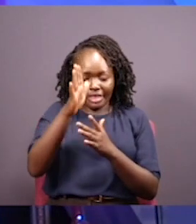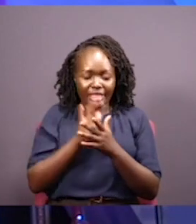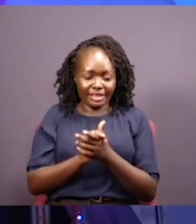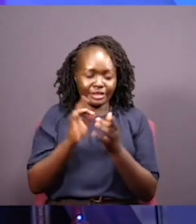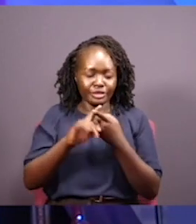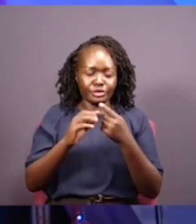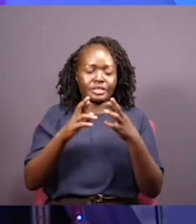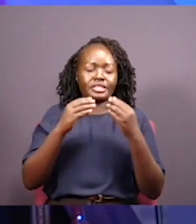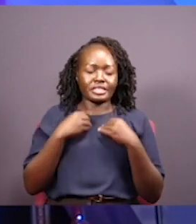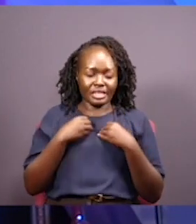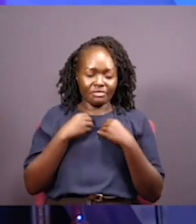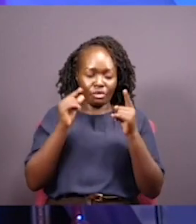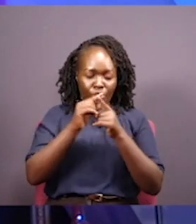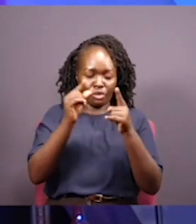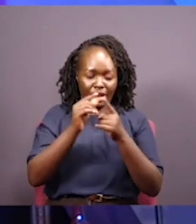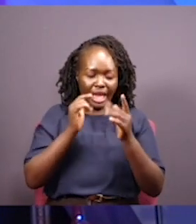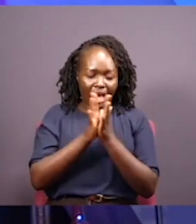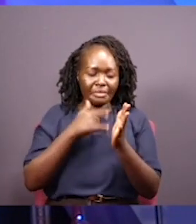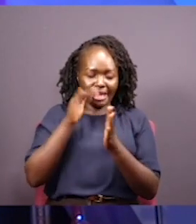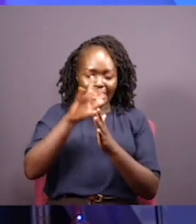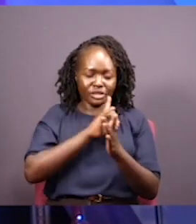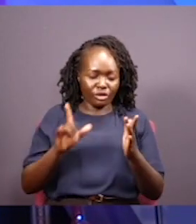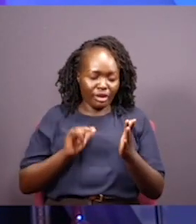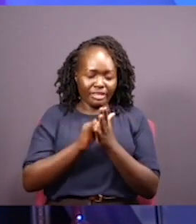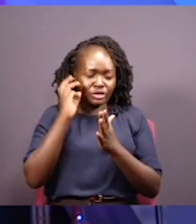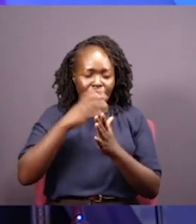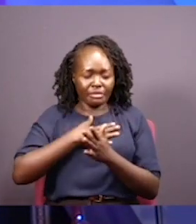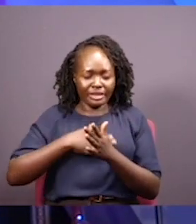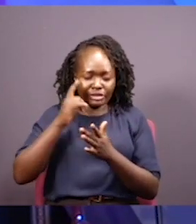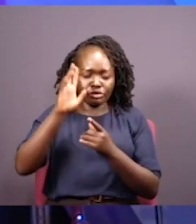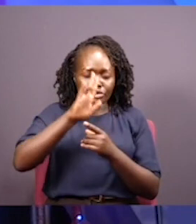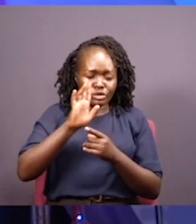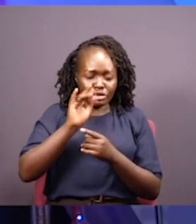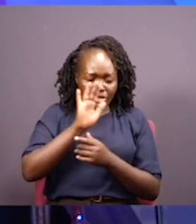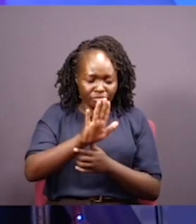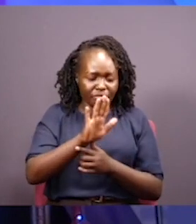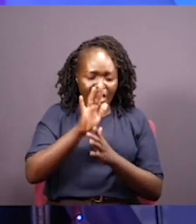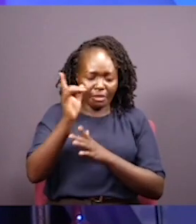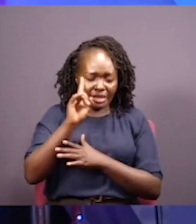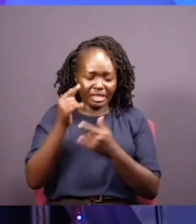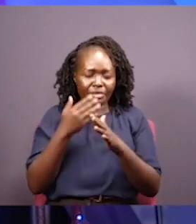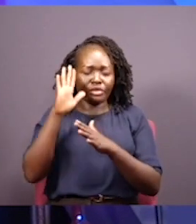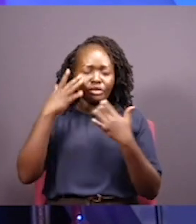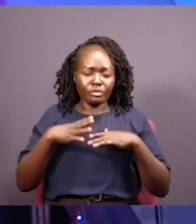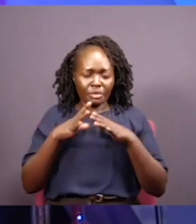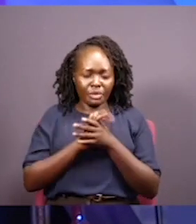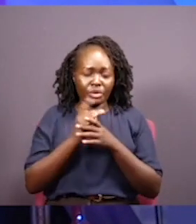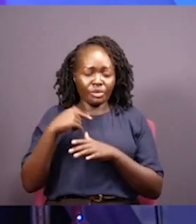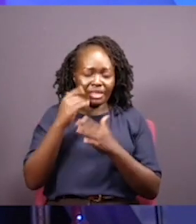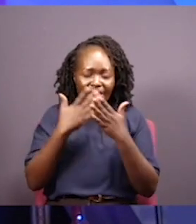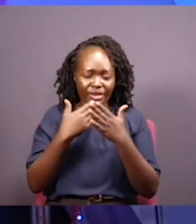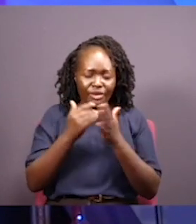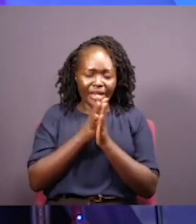word. And I ask, Lord, that it will please you to use me to minister before your people. We thank you and we worship